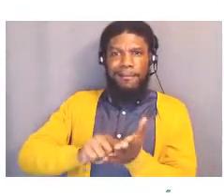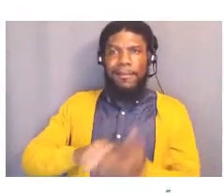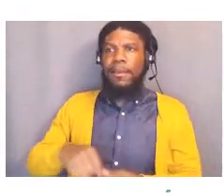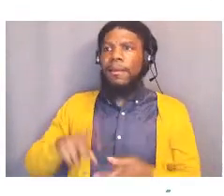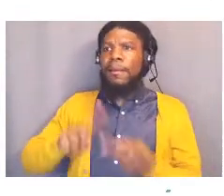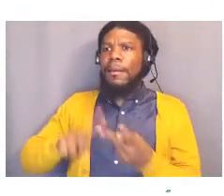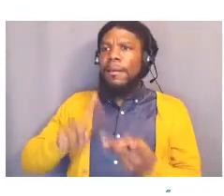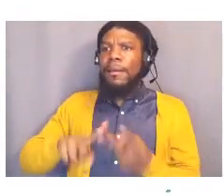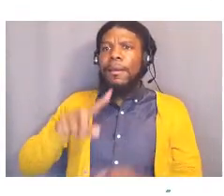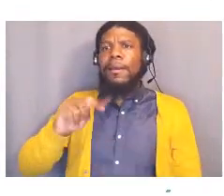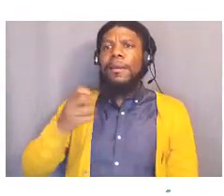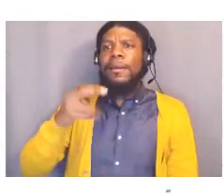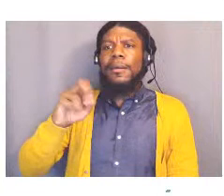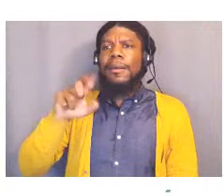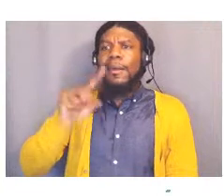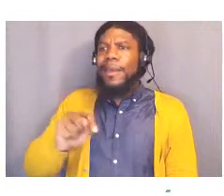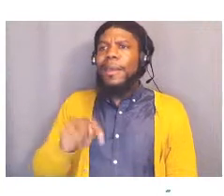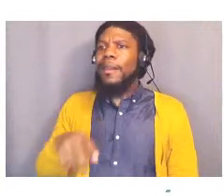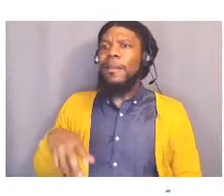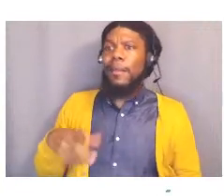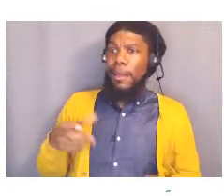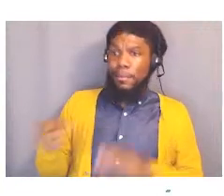Tenant held, no bail.